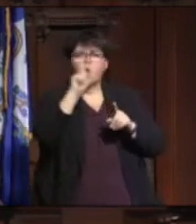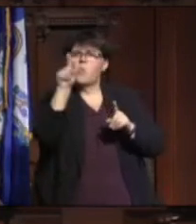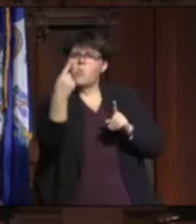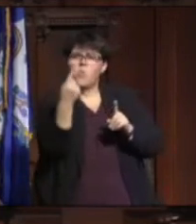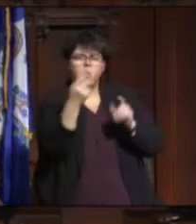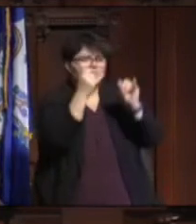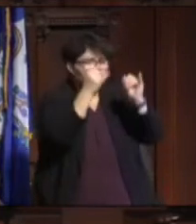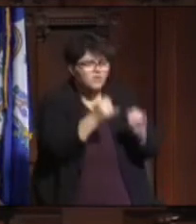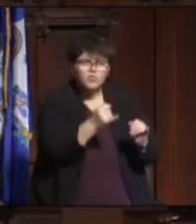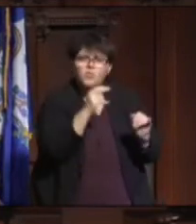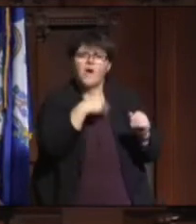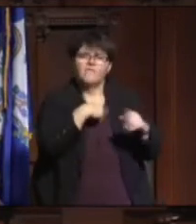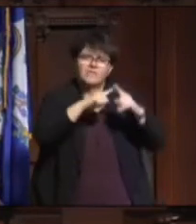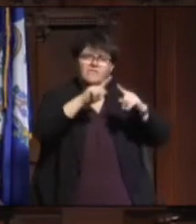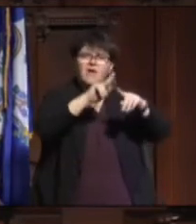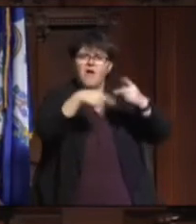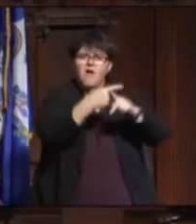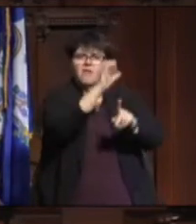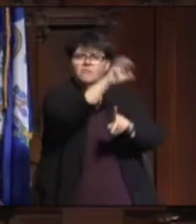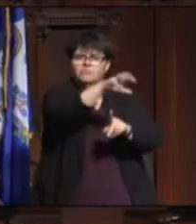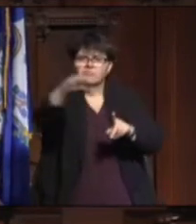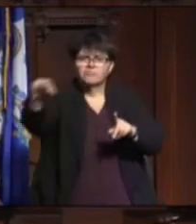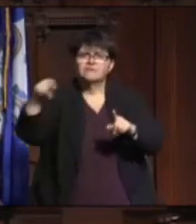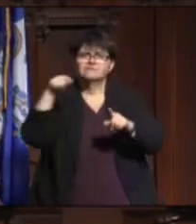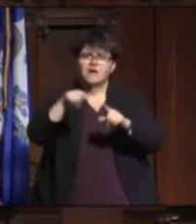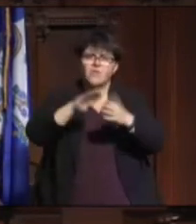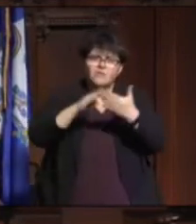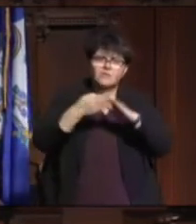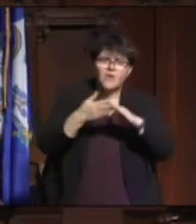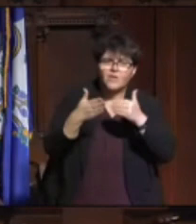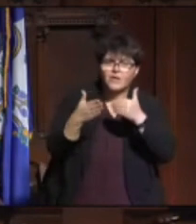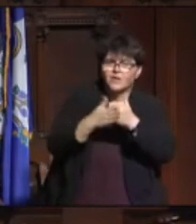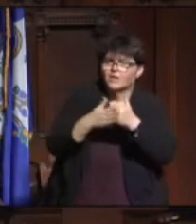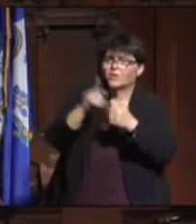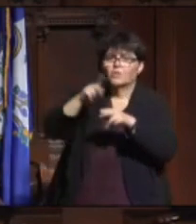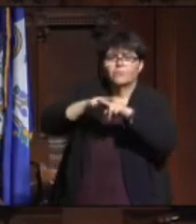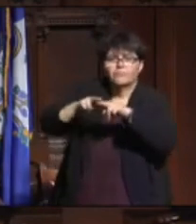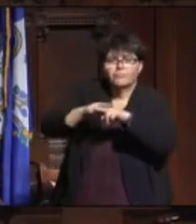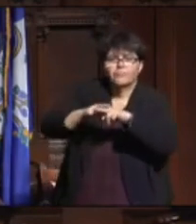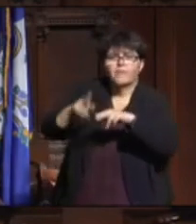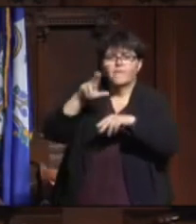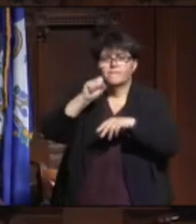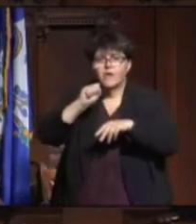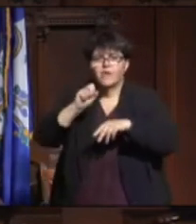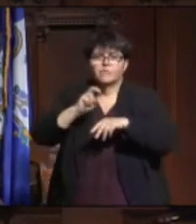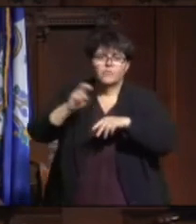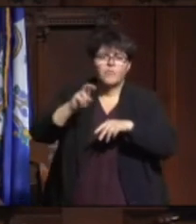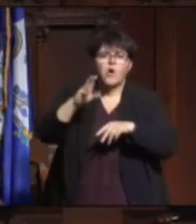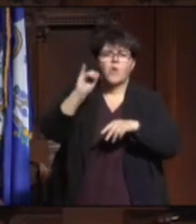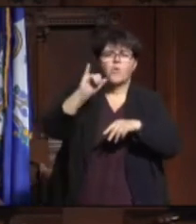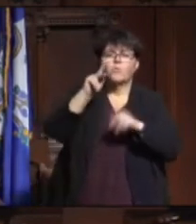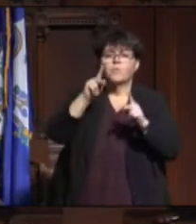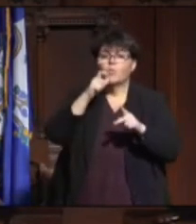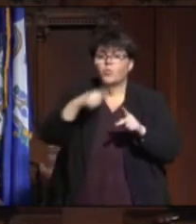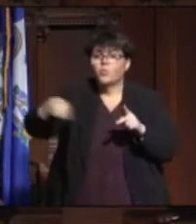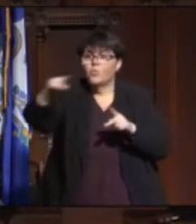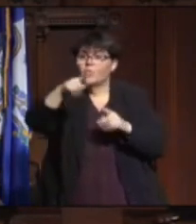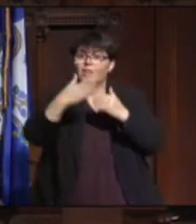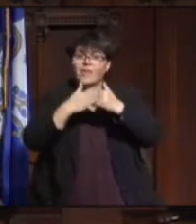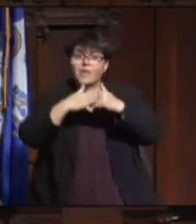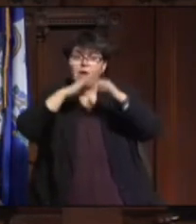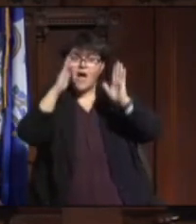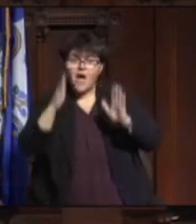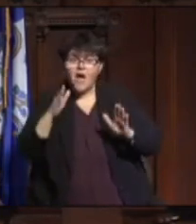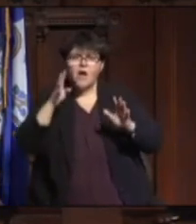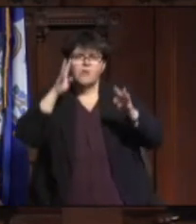But I'm also going to urge mayors and first selectmen to develop and act upon a plan of their own, where they will allow